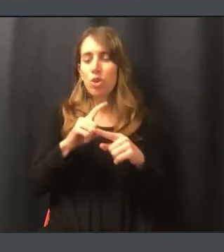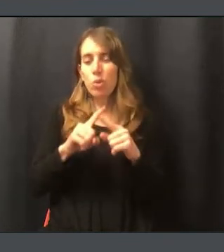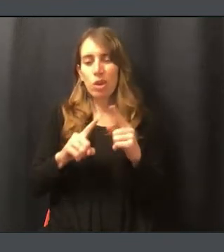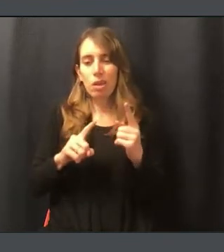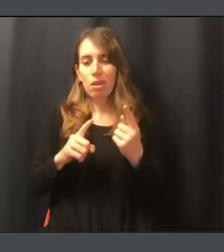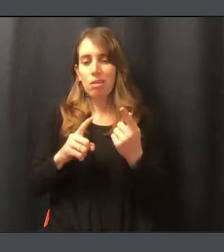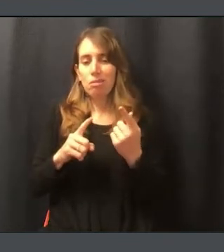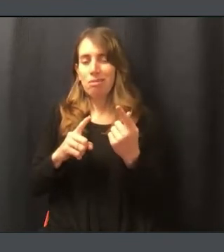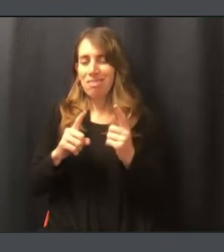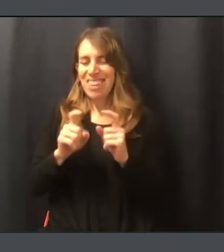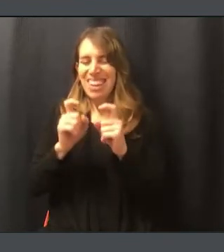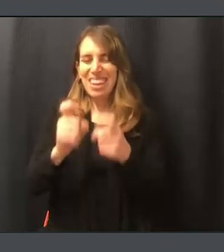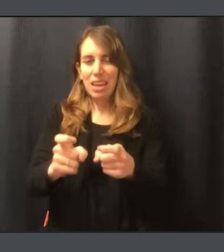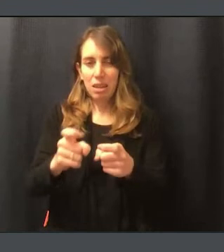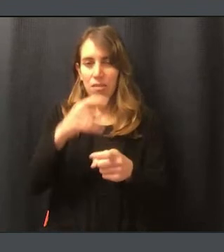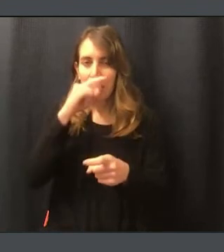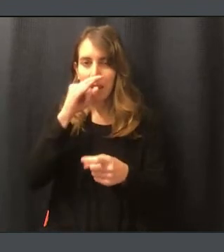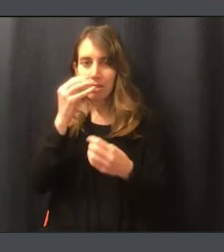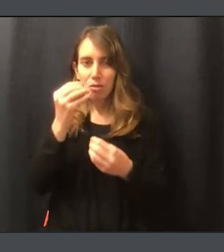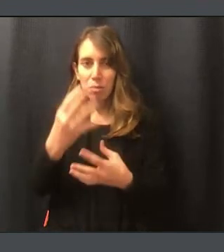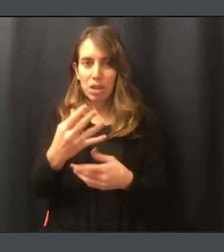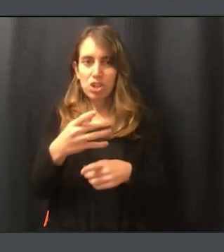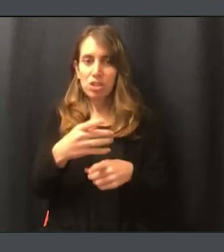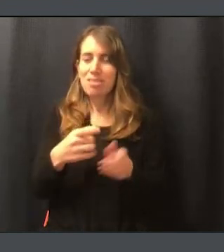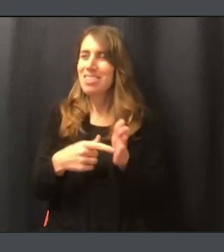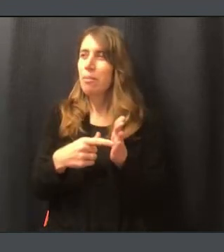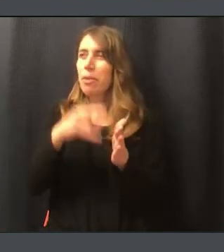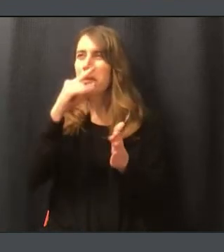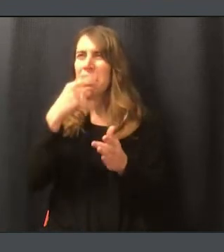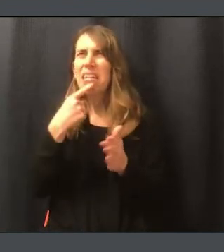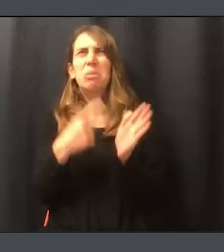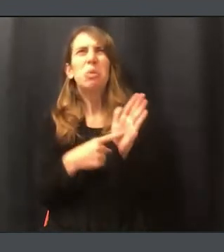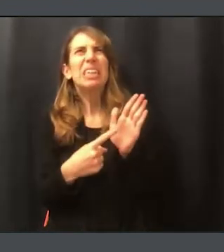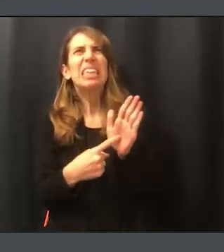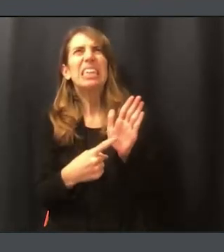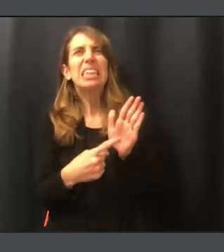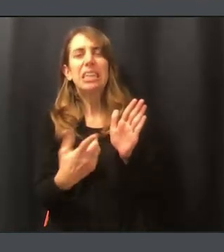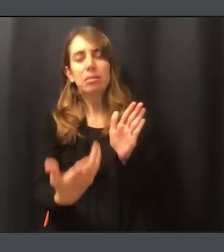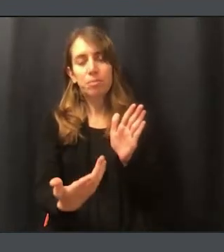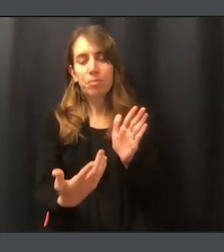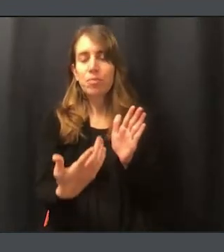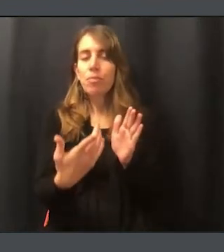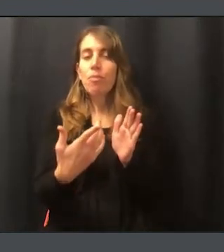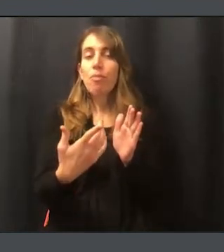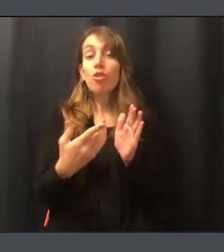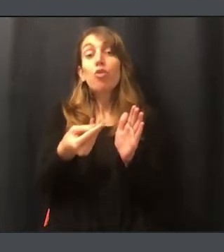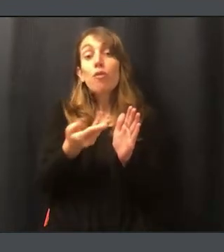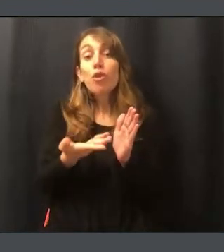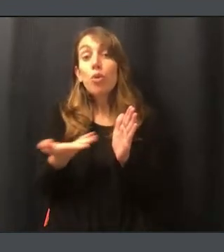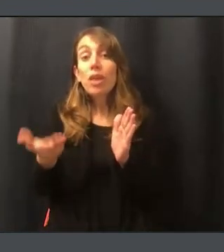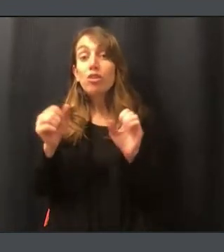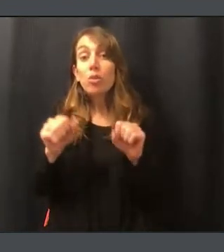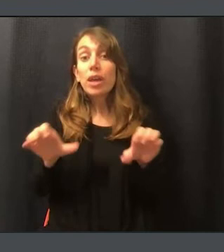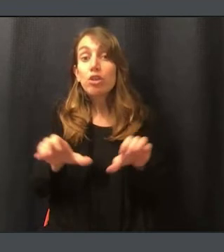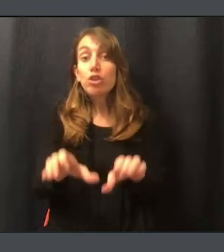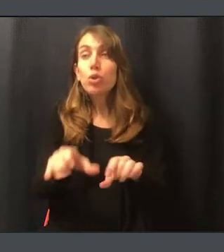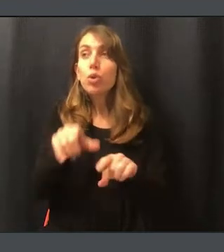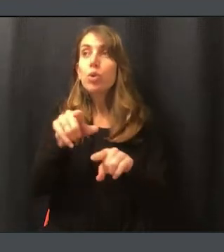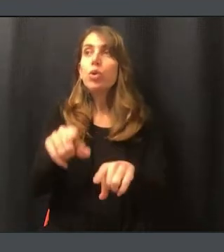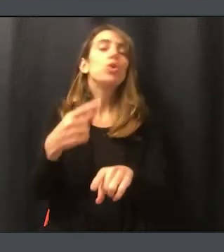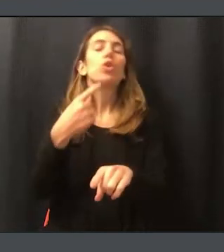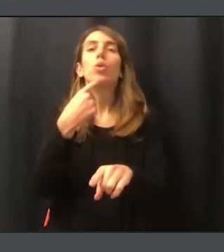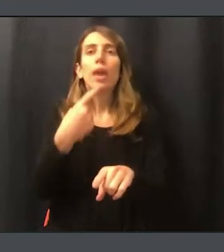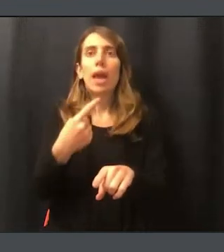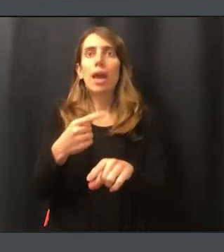you just kind of like raise your shoulder, you don't know. There's a few things you can do. You can repeat what the kid said to try to keep the kid talking. And there's some